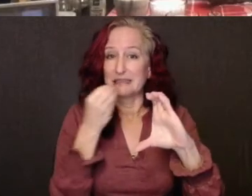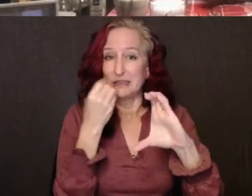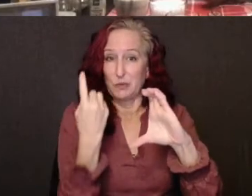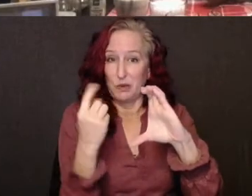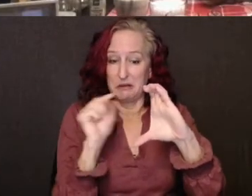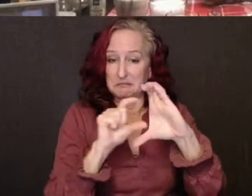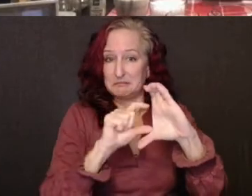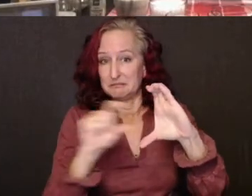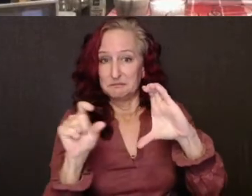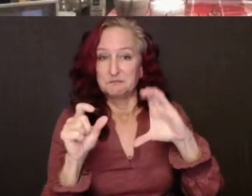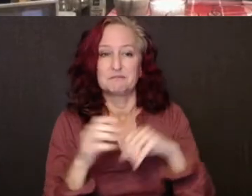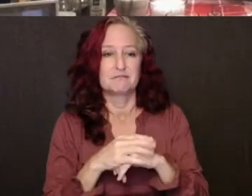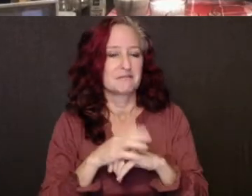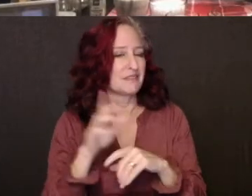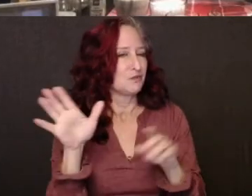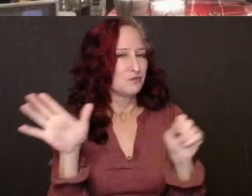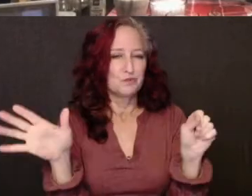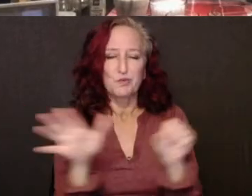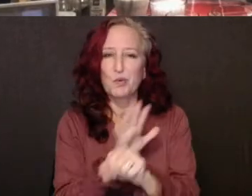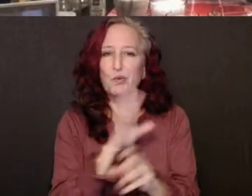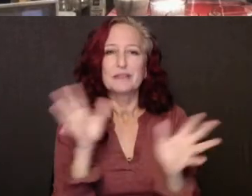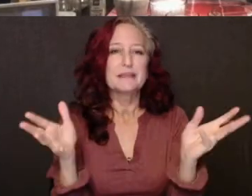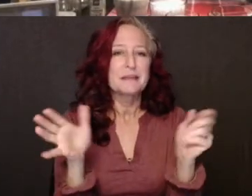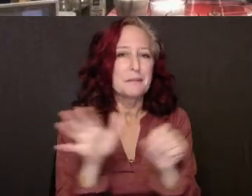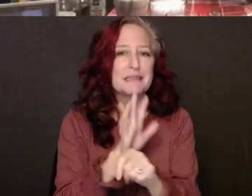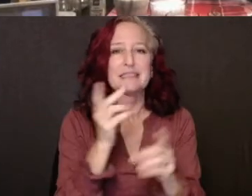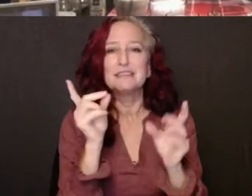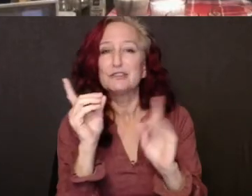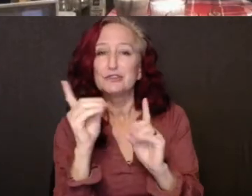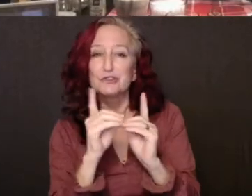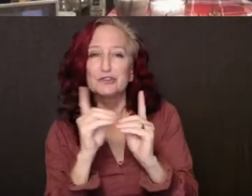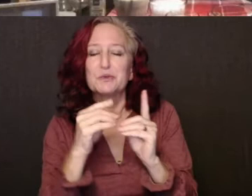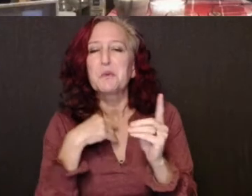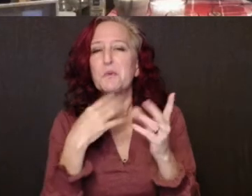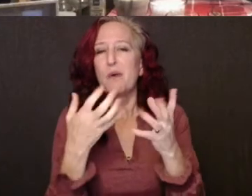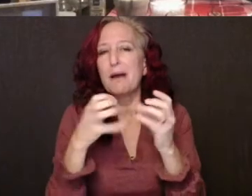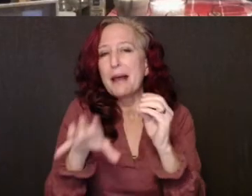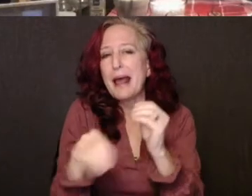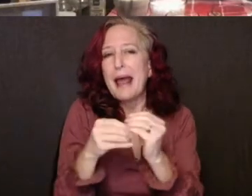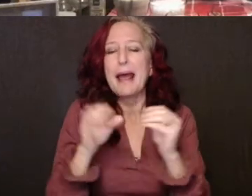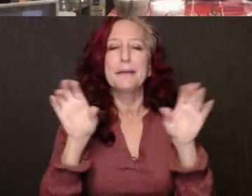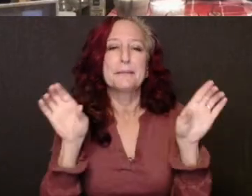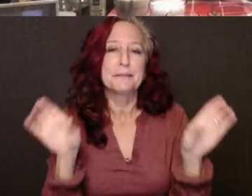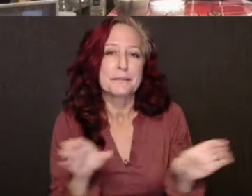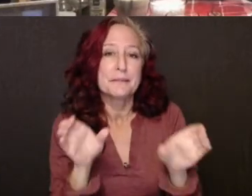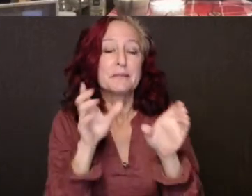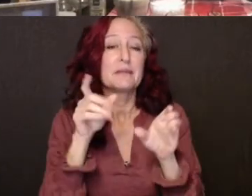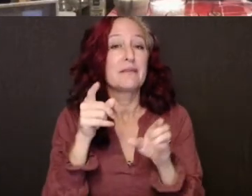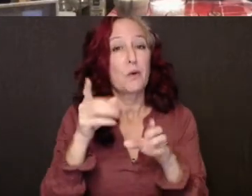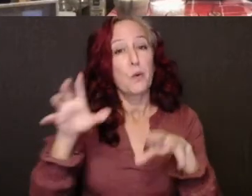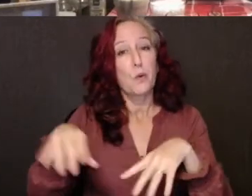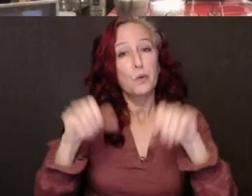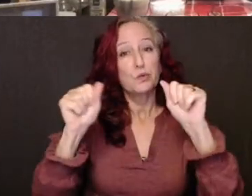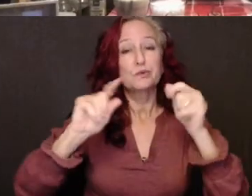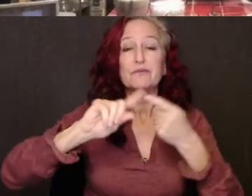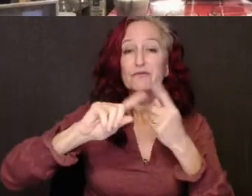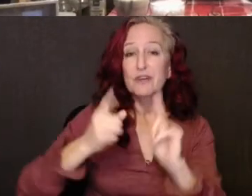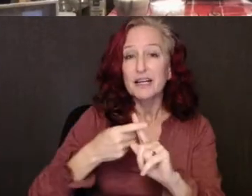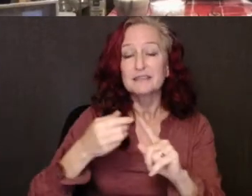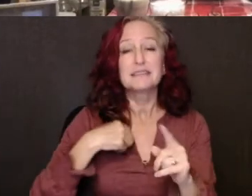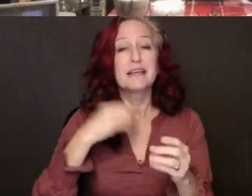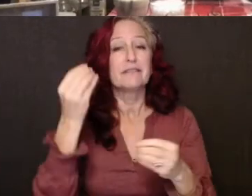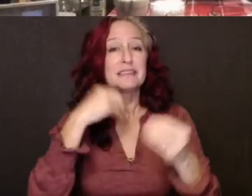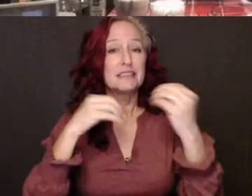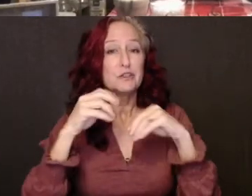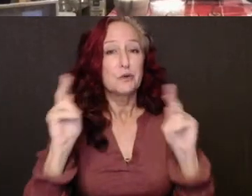about this dessert is there are a few layers and a few elements, and each of those can actually be like eaten as is. So like if you look at the recipe